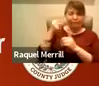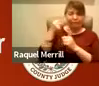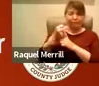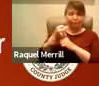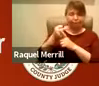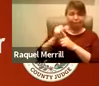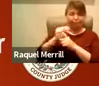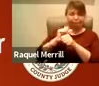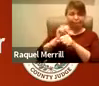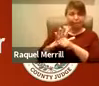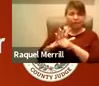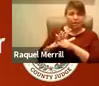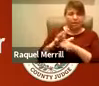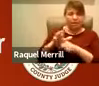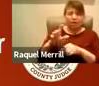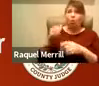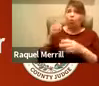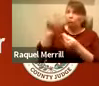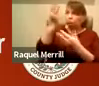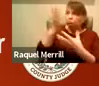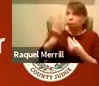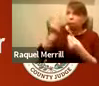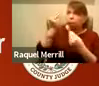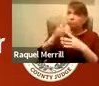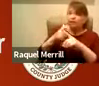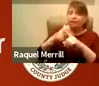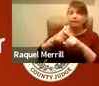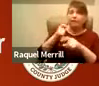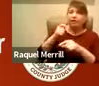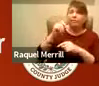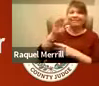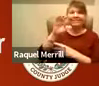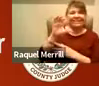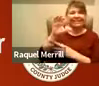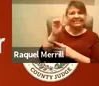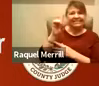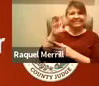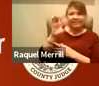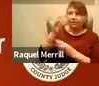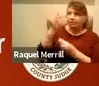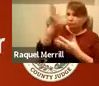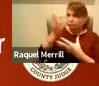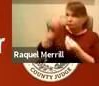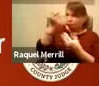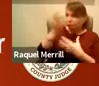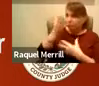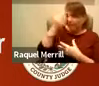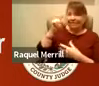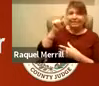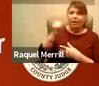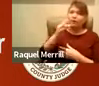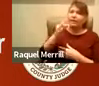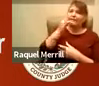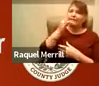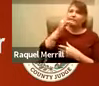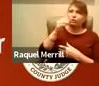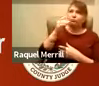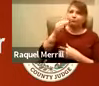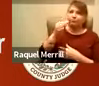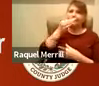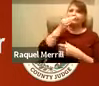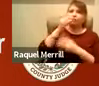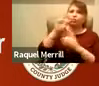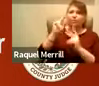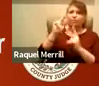were basically taking direction from the Center of Disease Control because they're the experts. They continue to be the experts, but a lot of